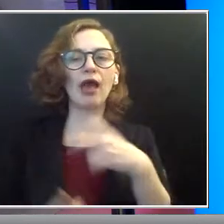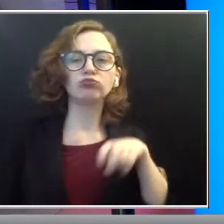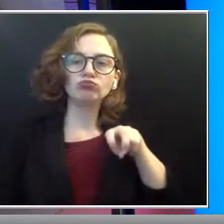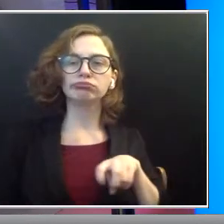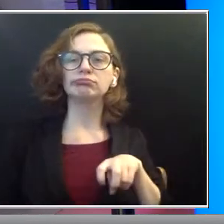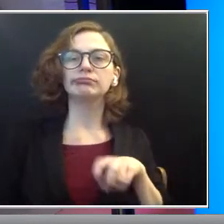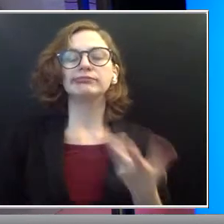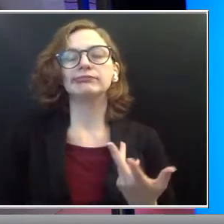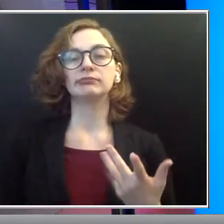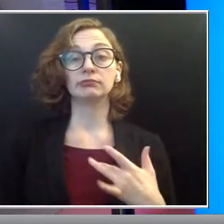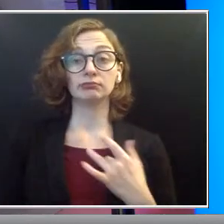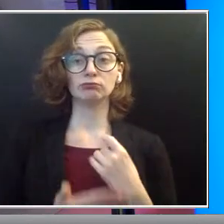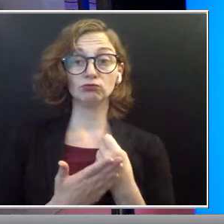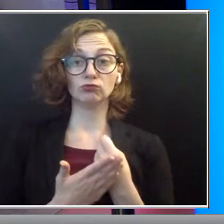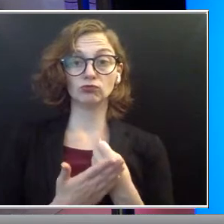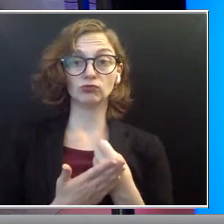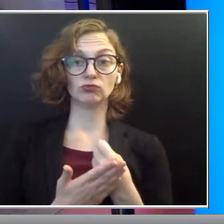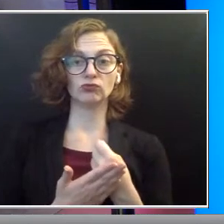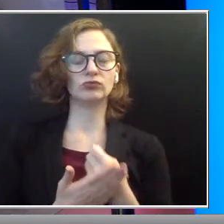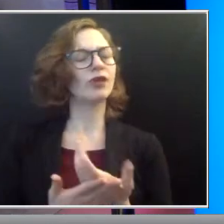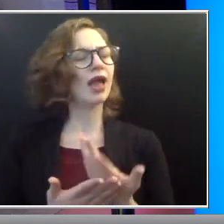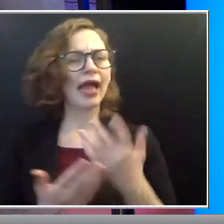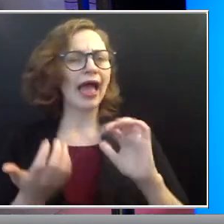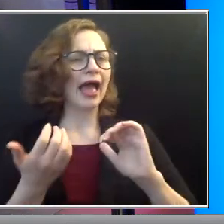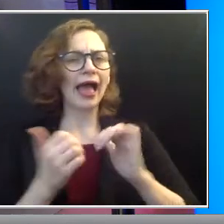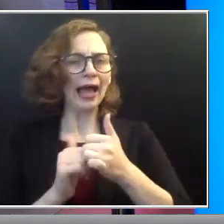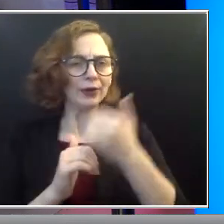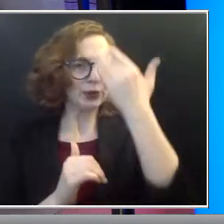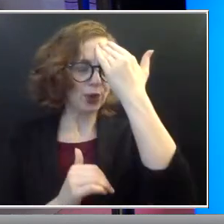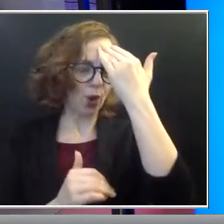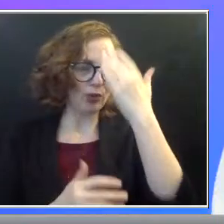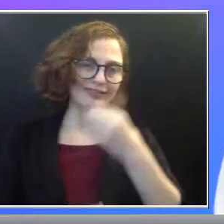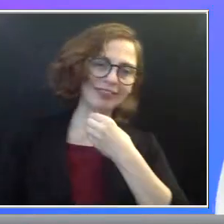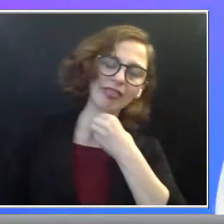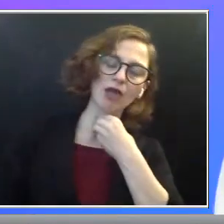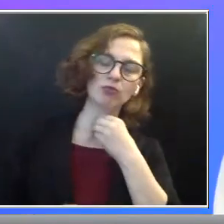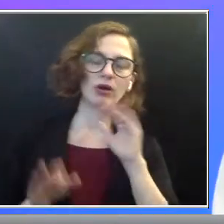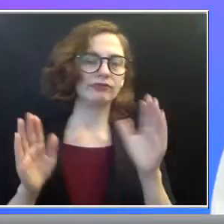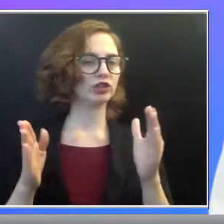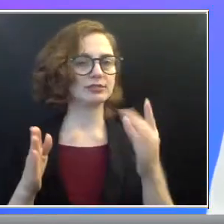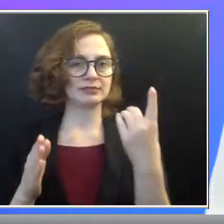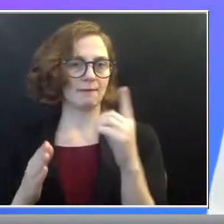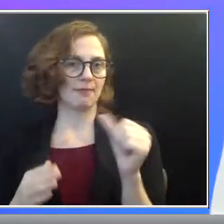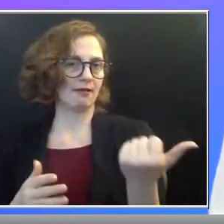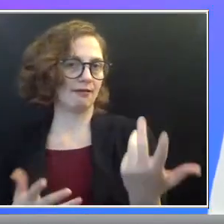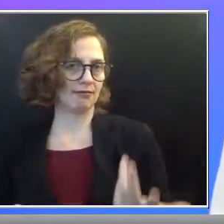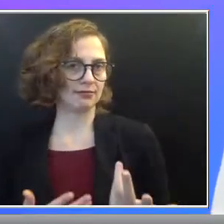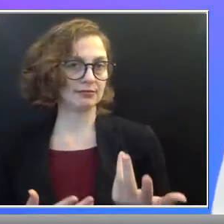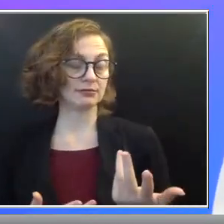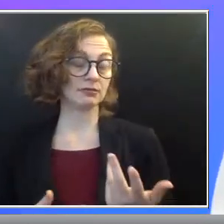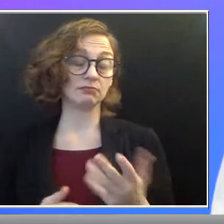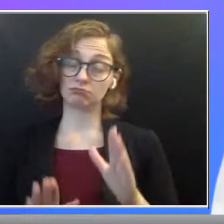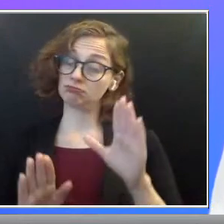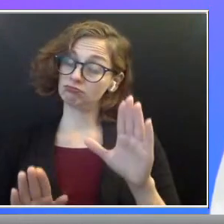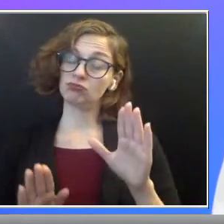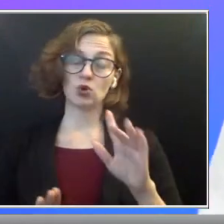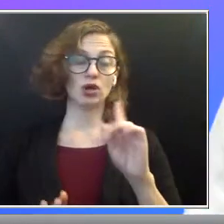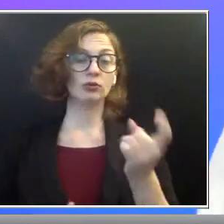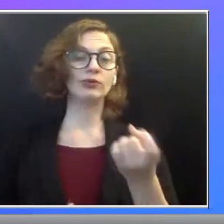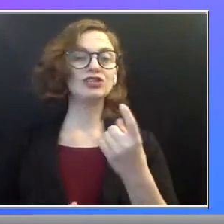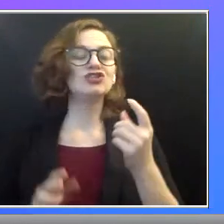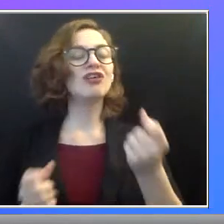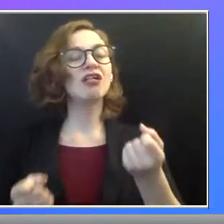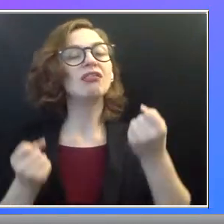bigger heart problem? You know, that's a great question, because a lot of the symptoms that hyper or hypothyroidism cause